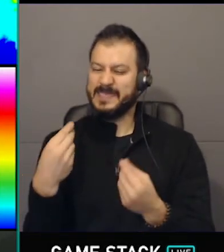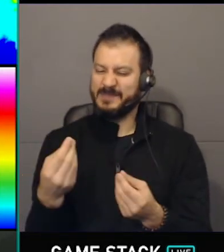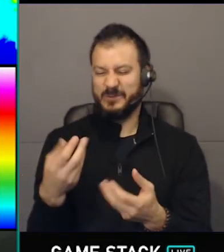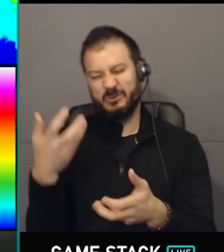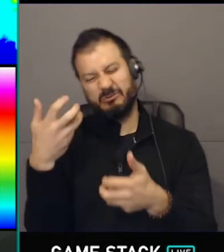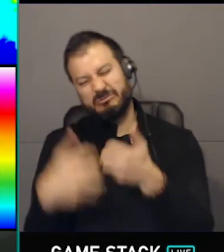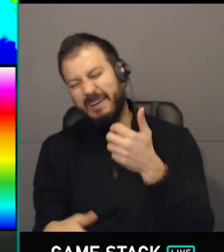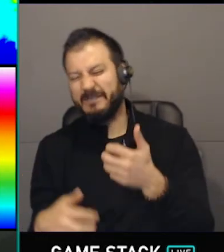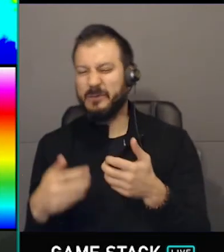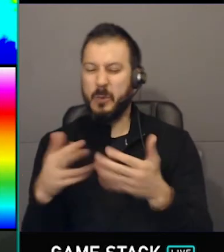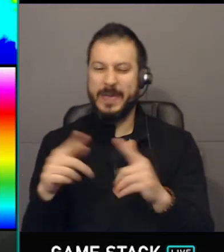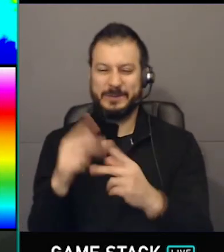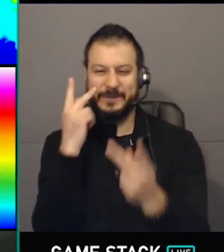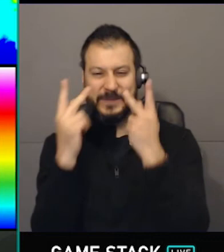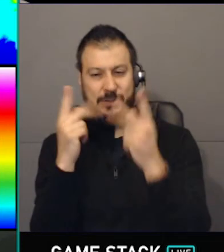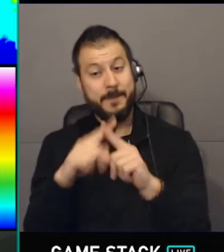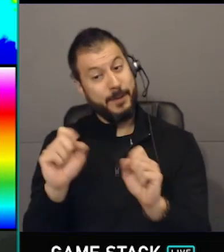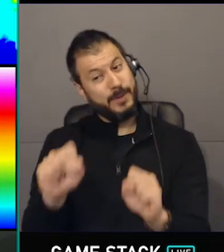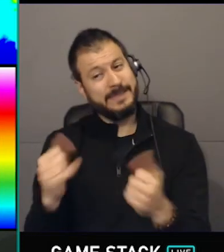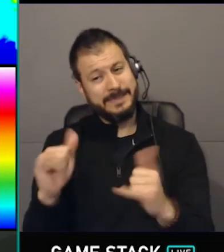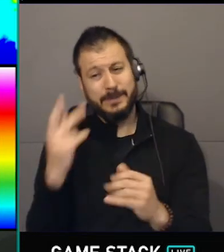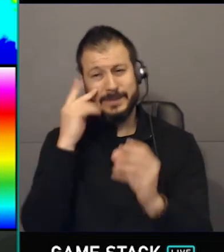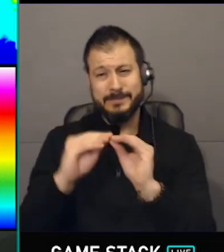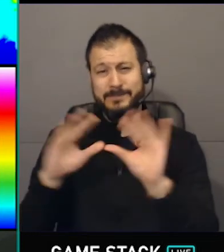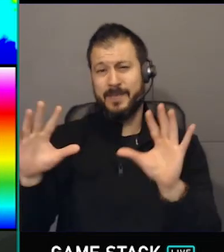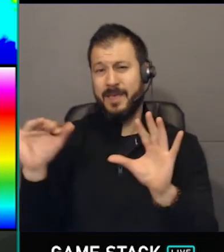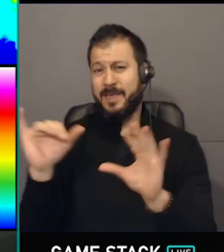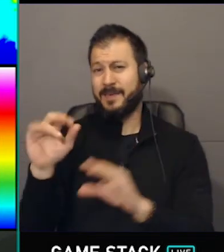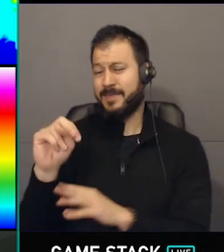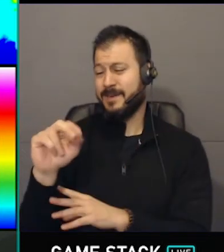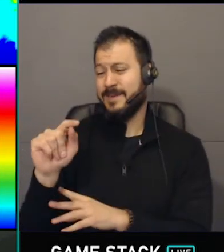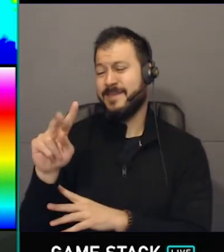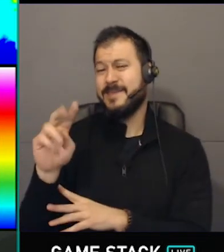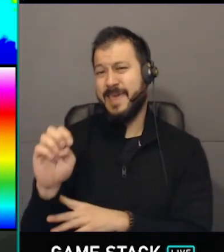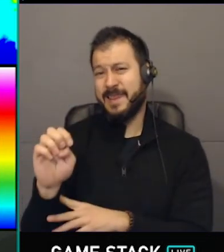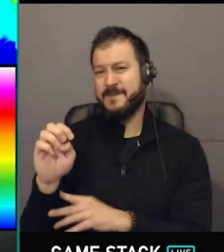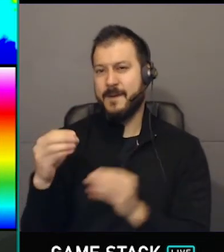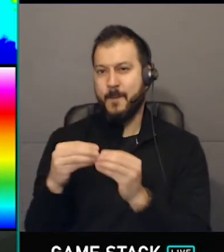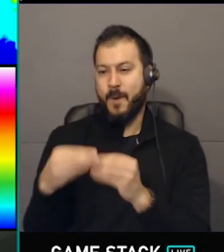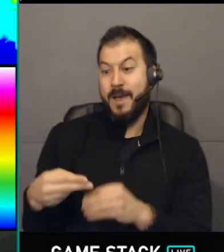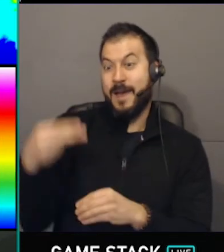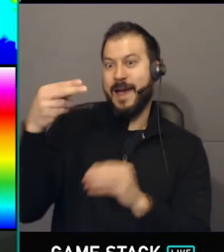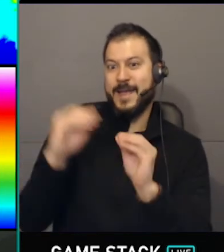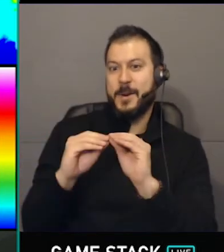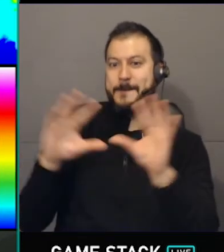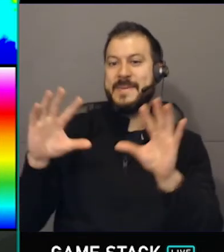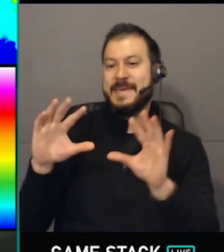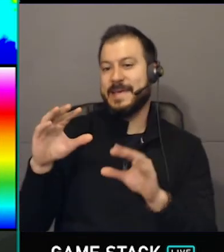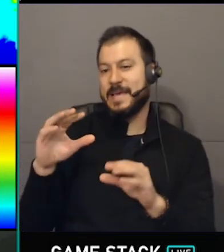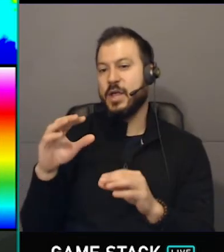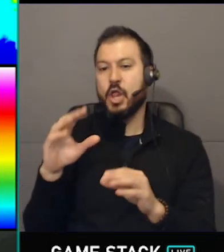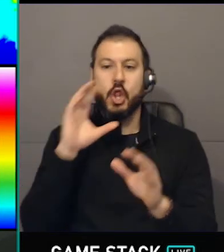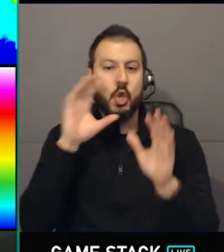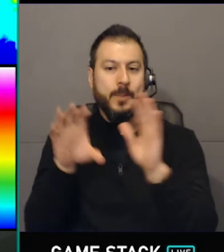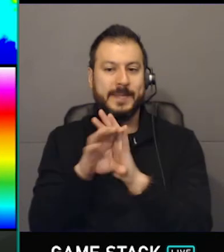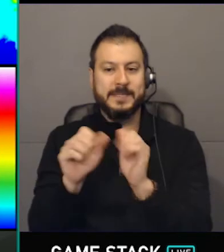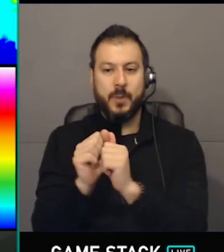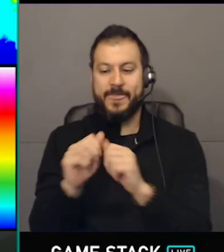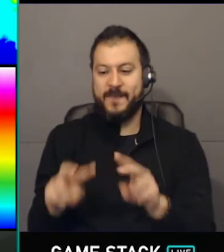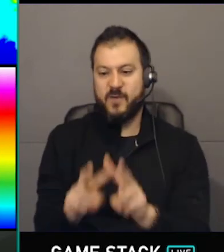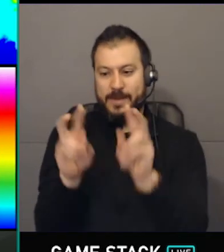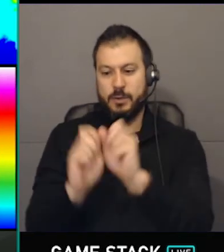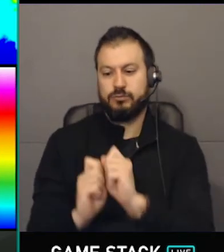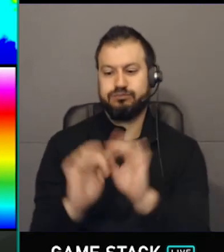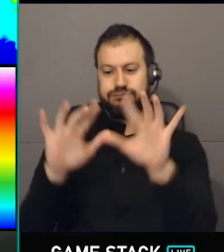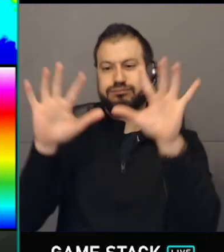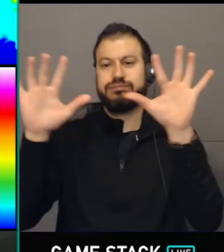you can clearly see things like the native HDR rendering a higher peak luminance with the volcano's flames.